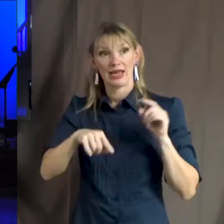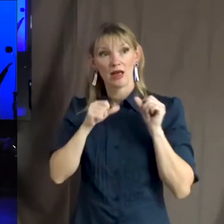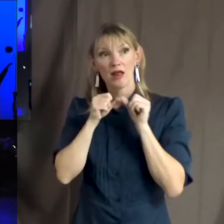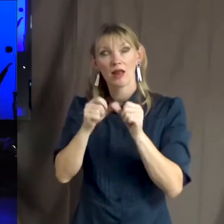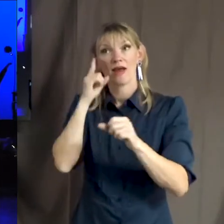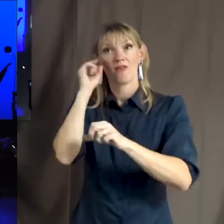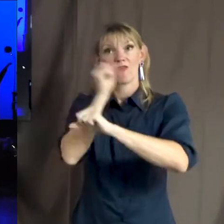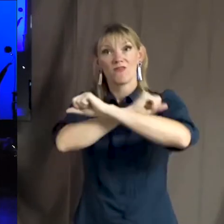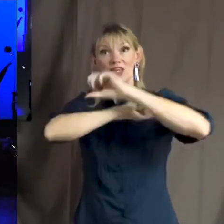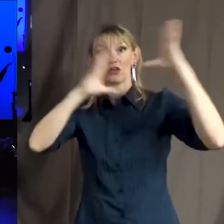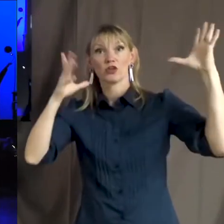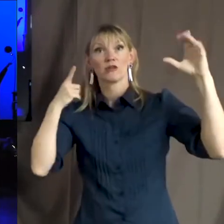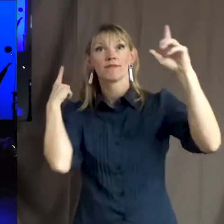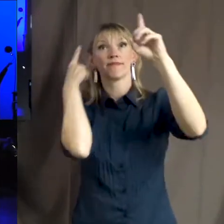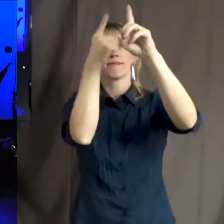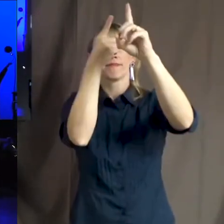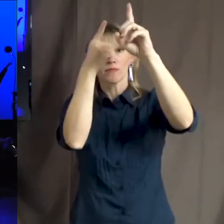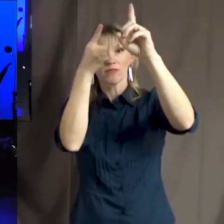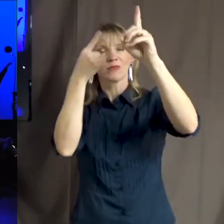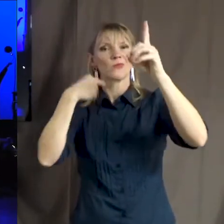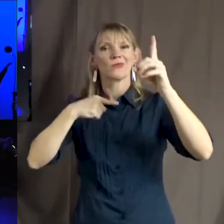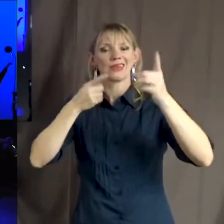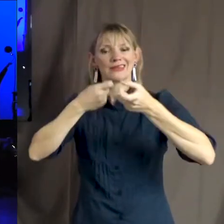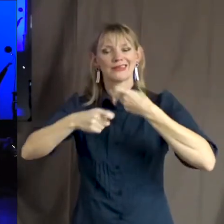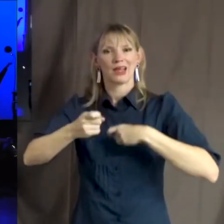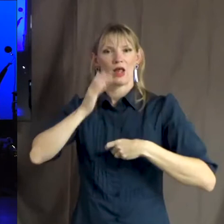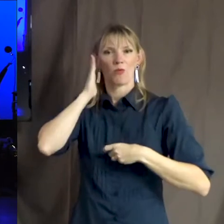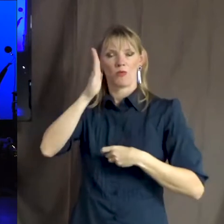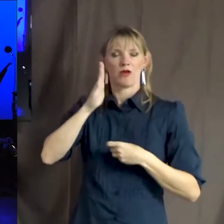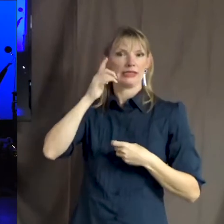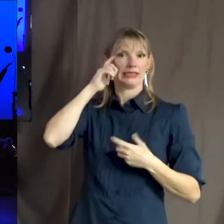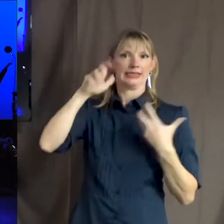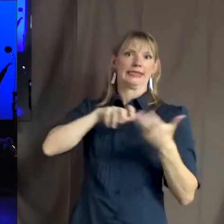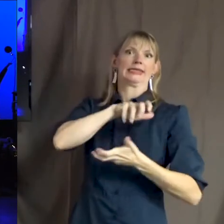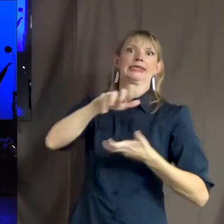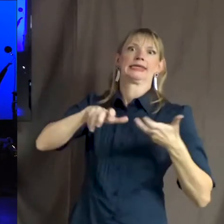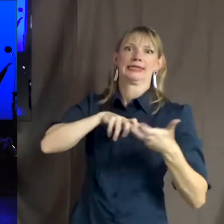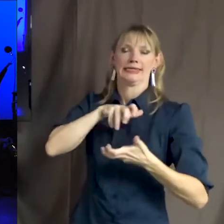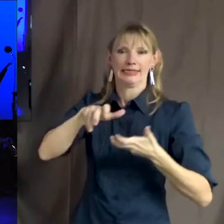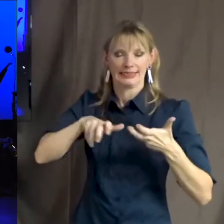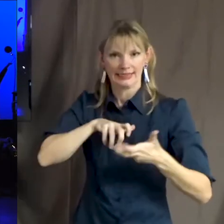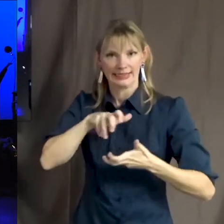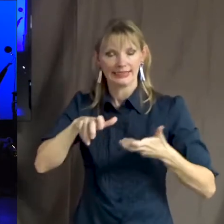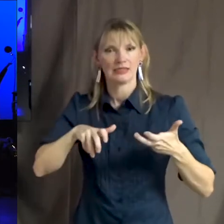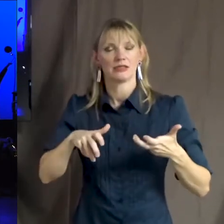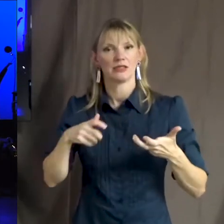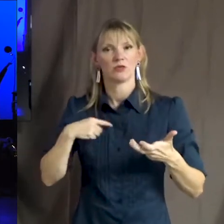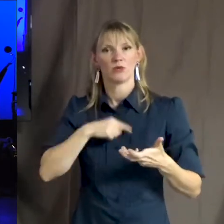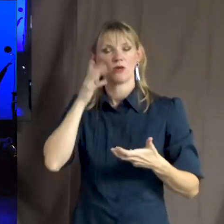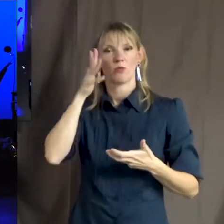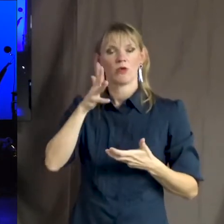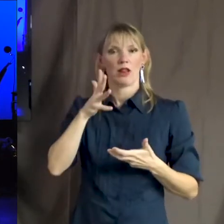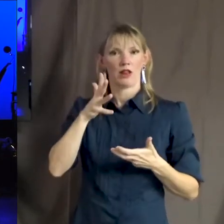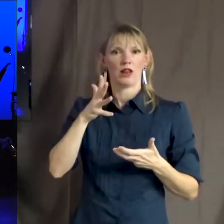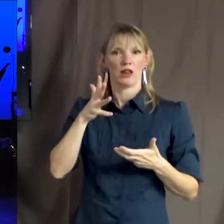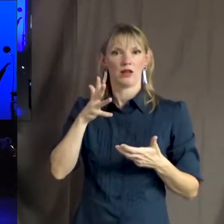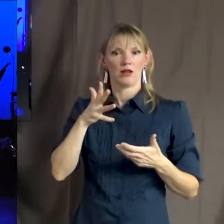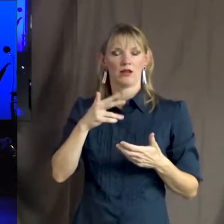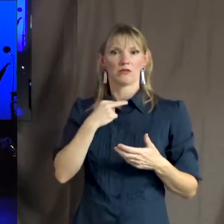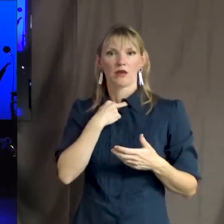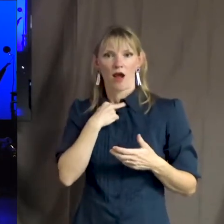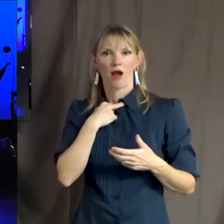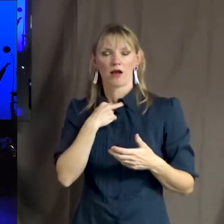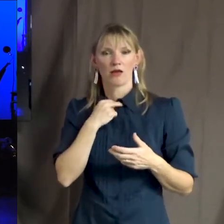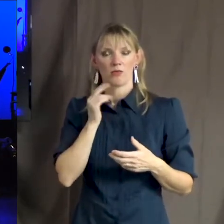we're going, we're just going to keep being dizzy. We're just going to keep feeling stagnant. When we